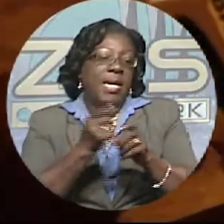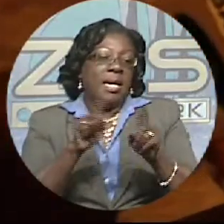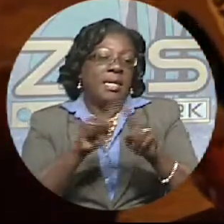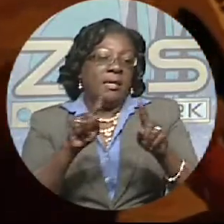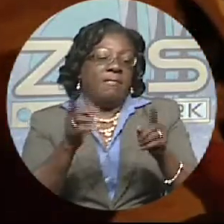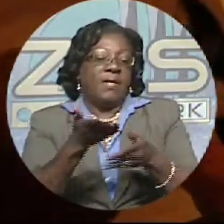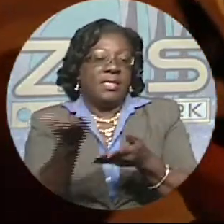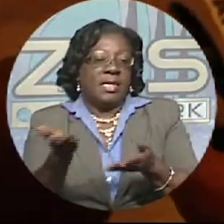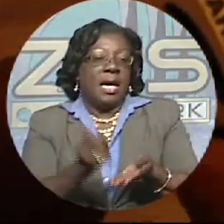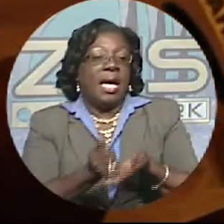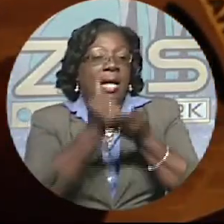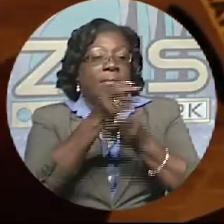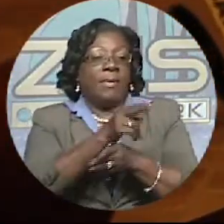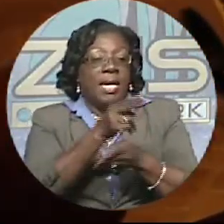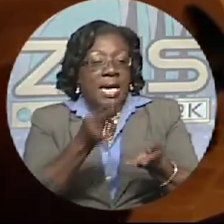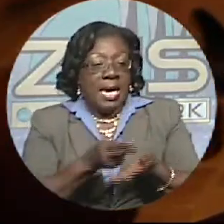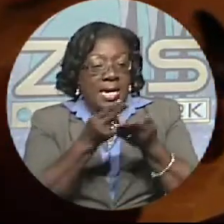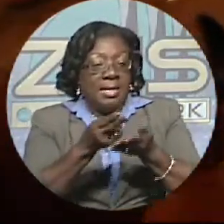some sort of